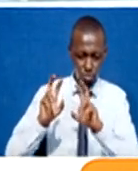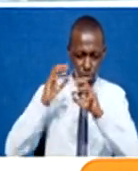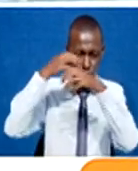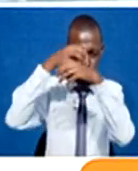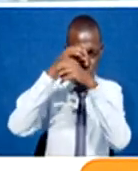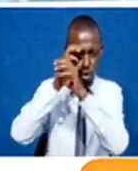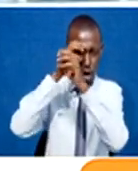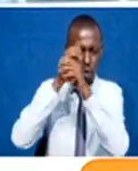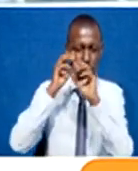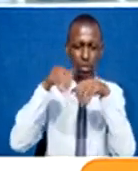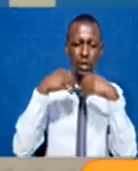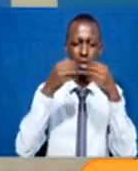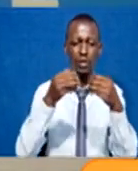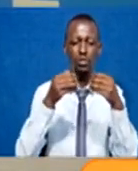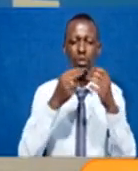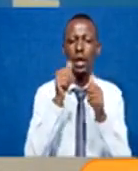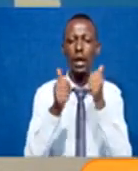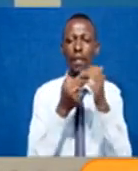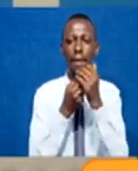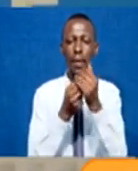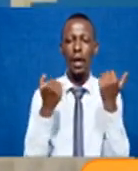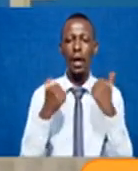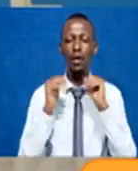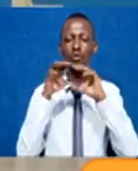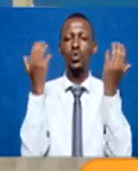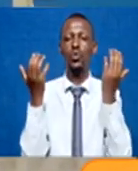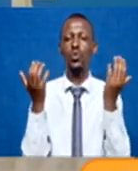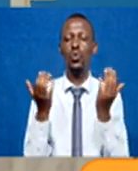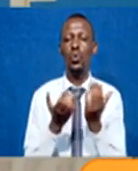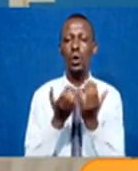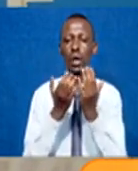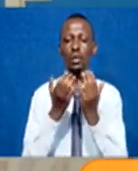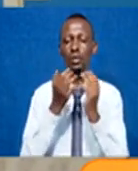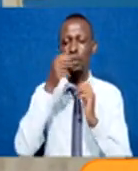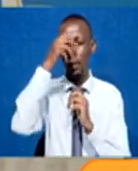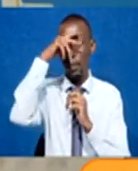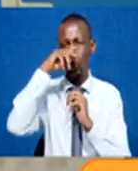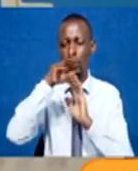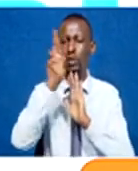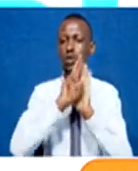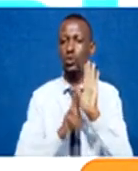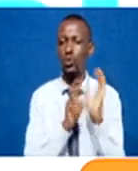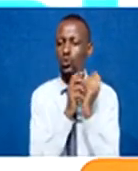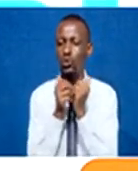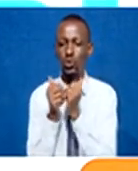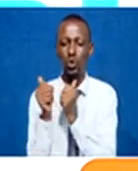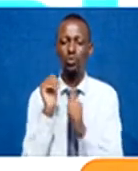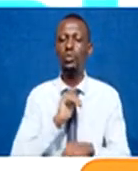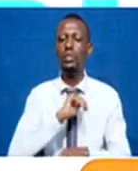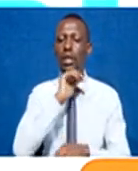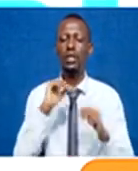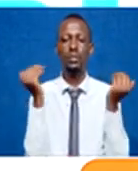funding partners in a bid to develop global policy guidelines in eradicating child mortalities. The one of the countries they want to create is in